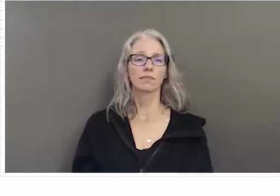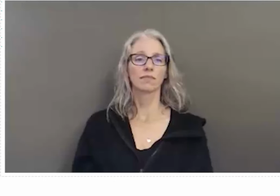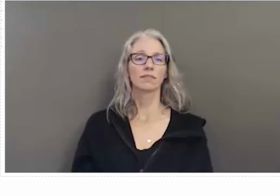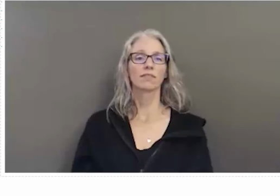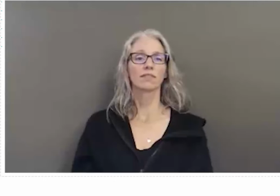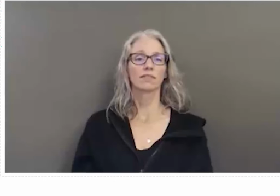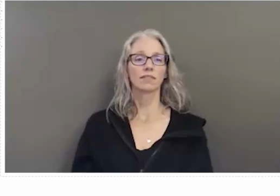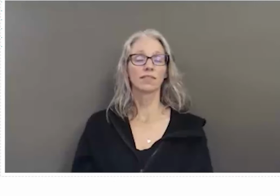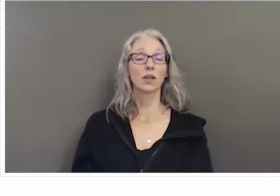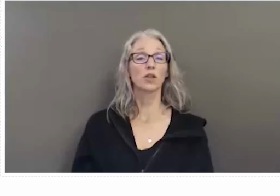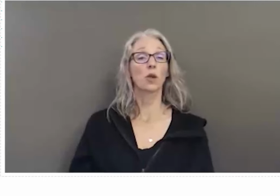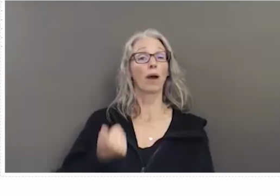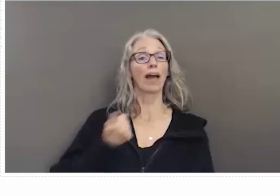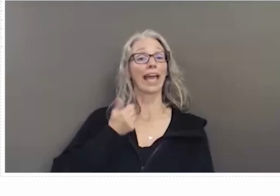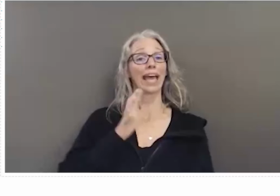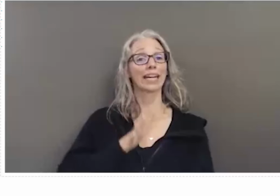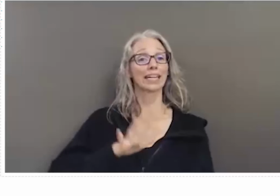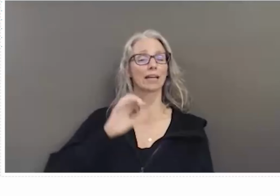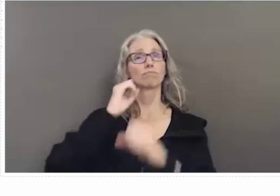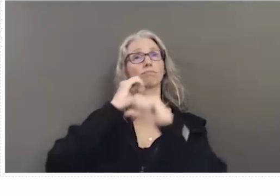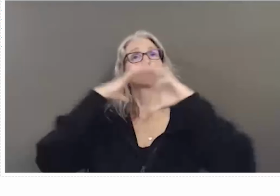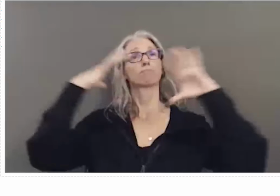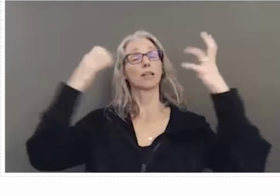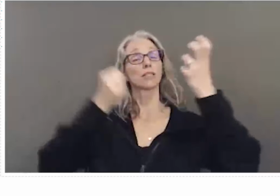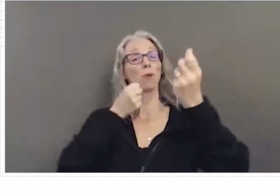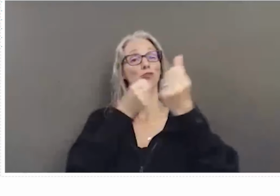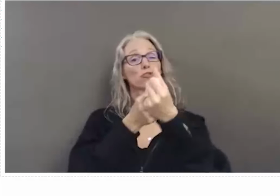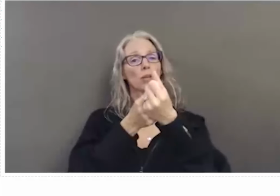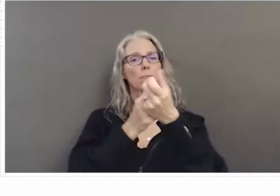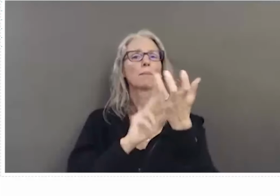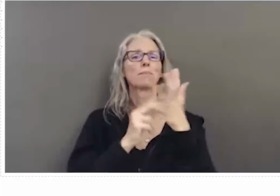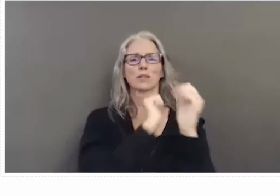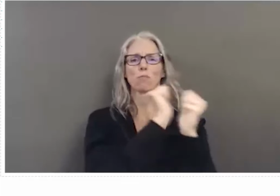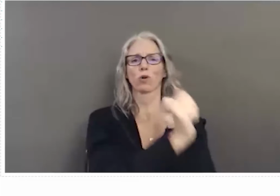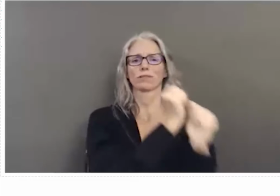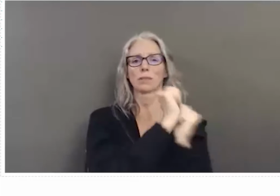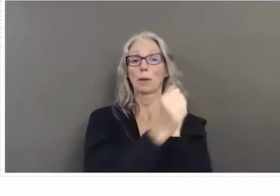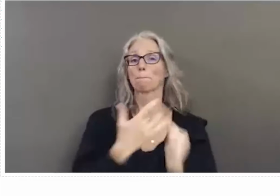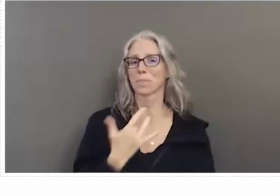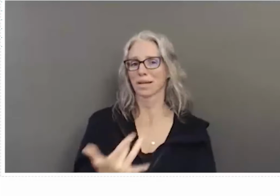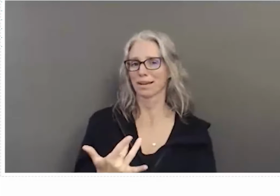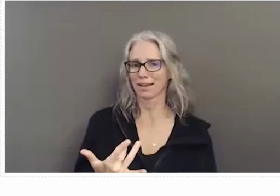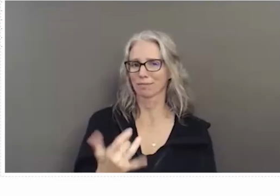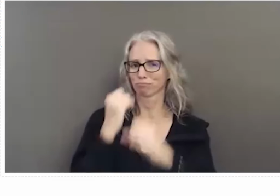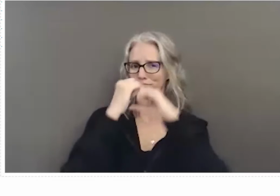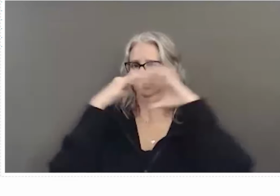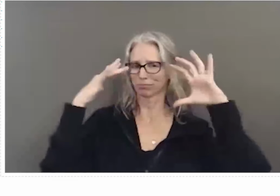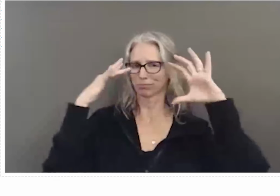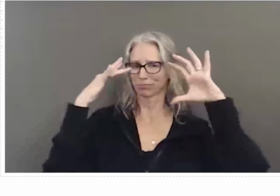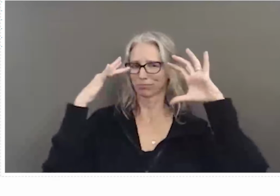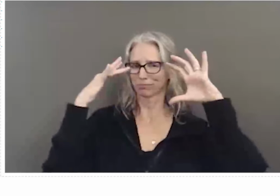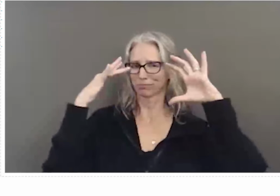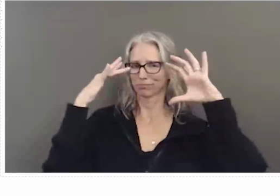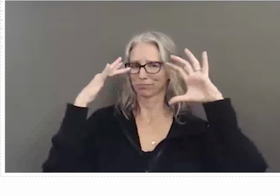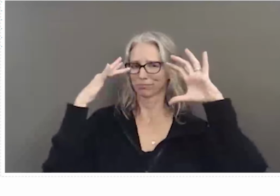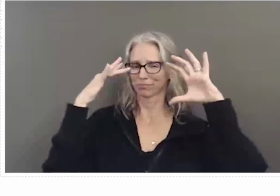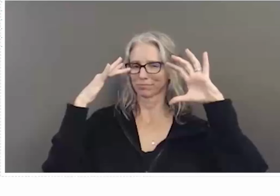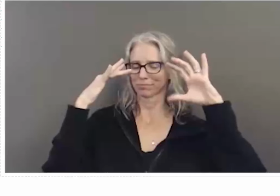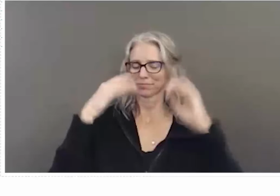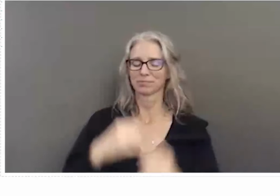you think of sponsorship, we think of sports sponsorship, such as this one. But we keep forgetting actually